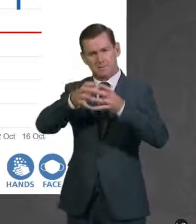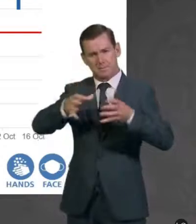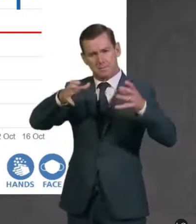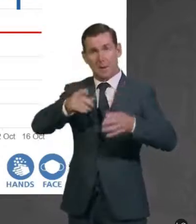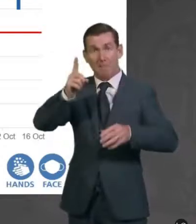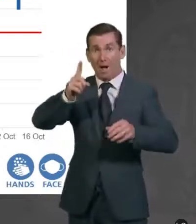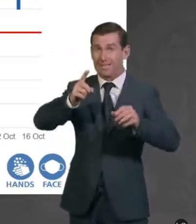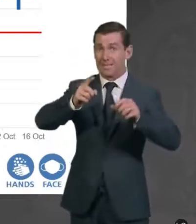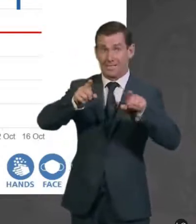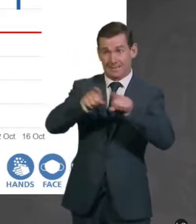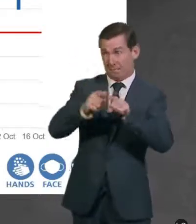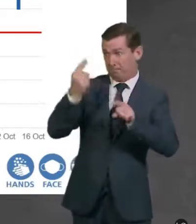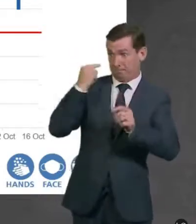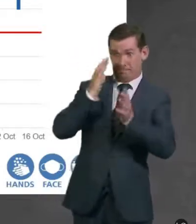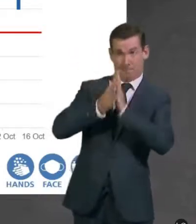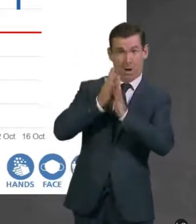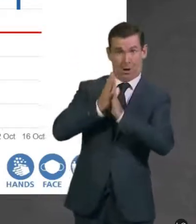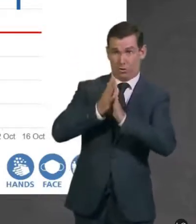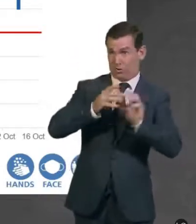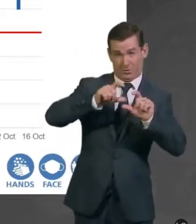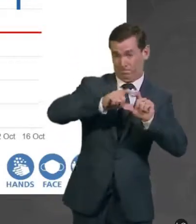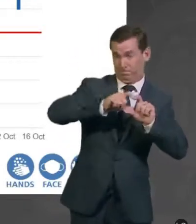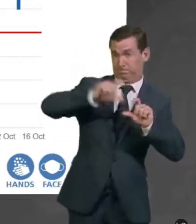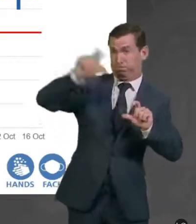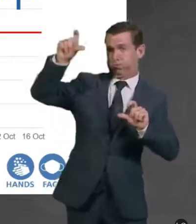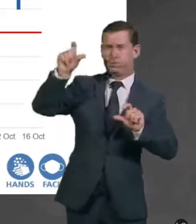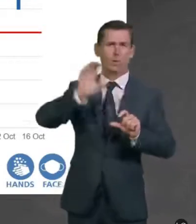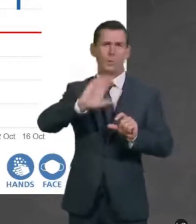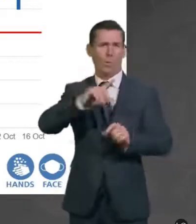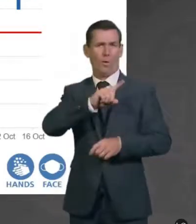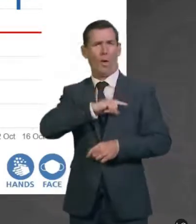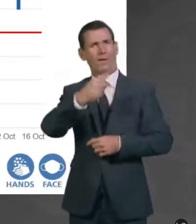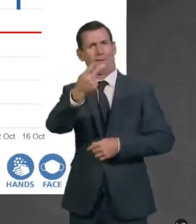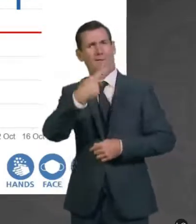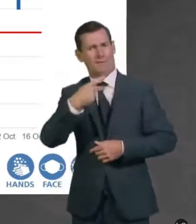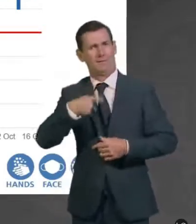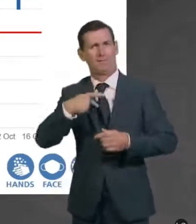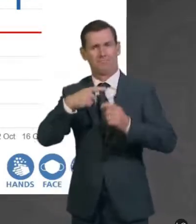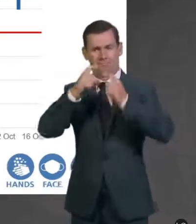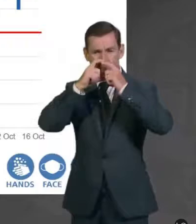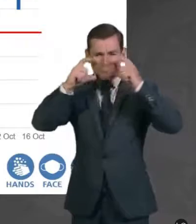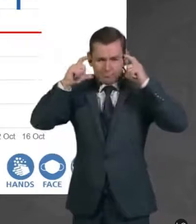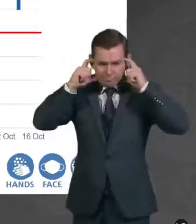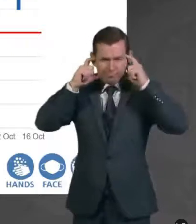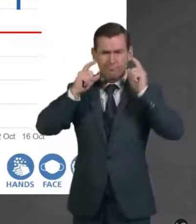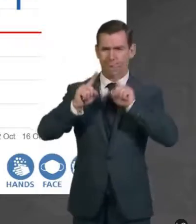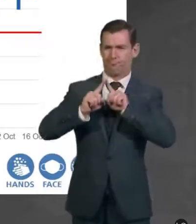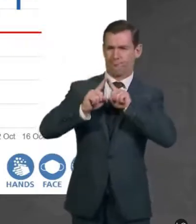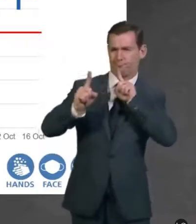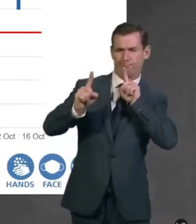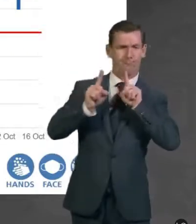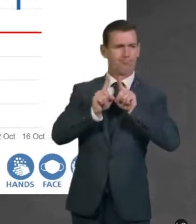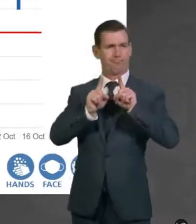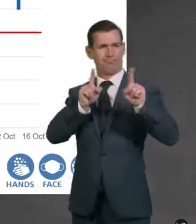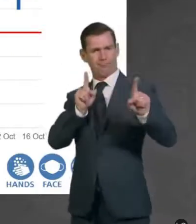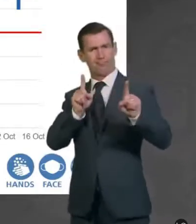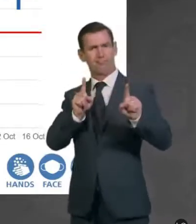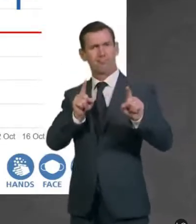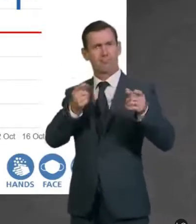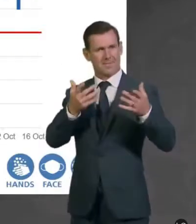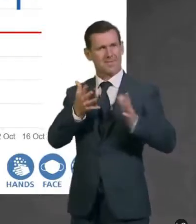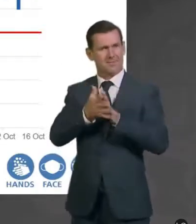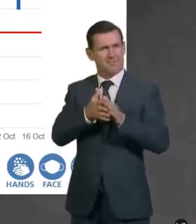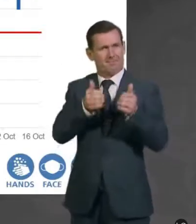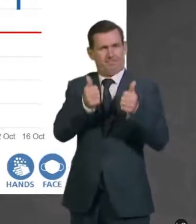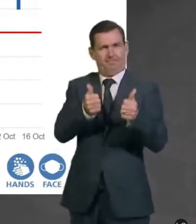already taking. So reducing contacts in environments which then foster spread. Certain environments are